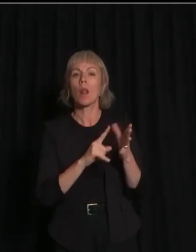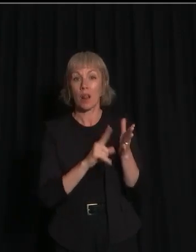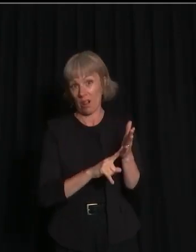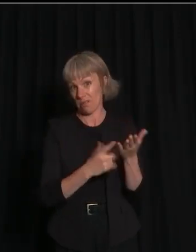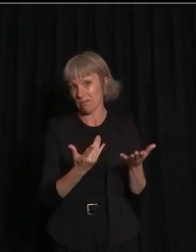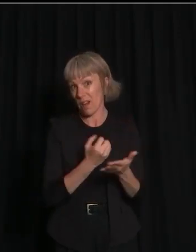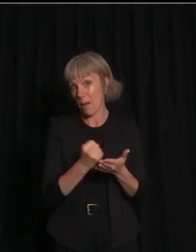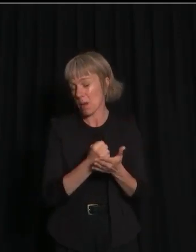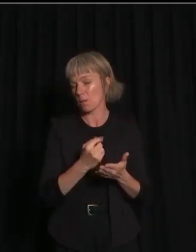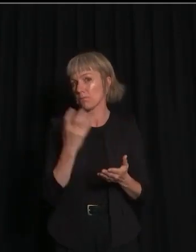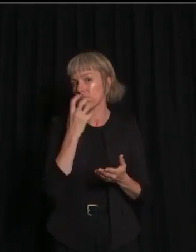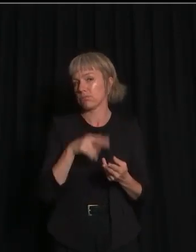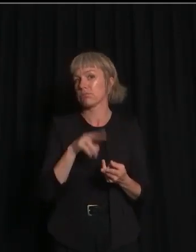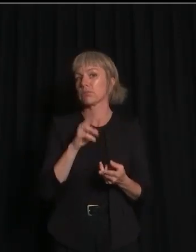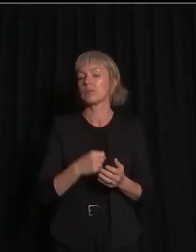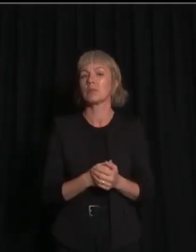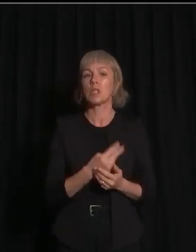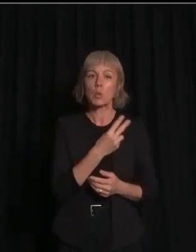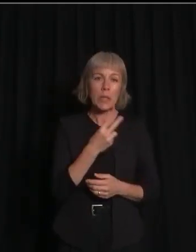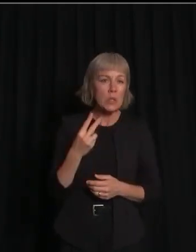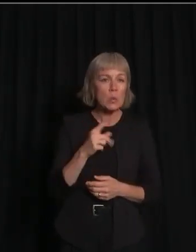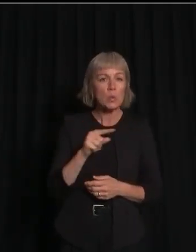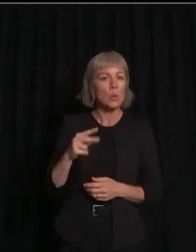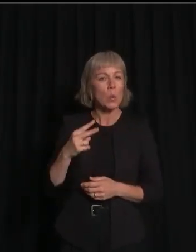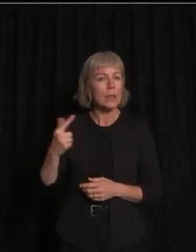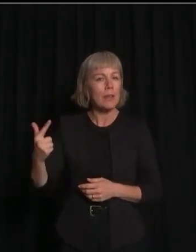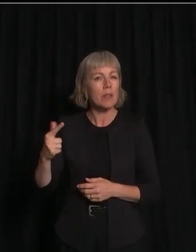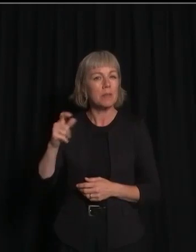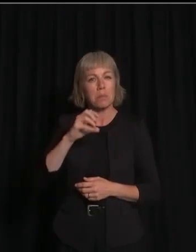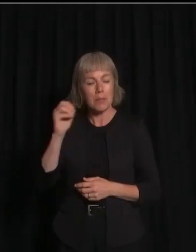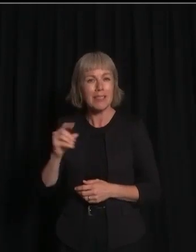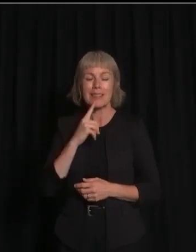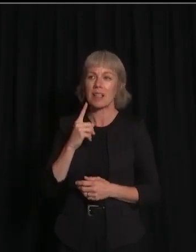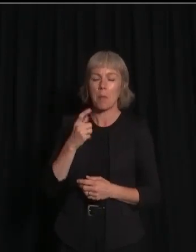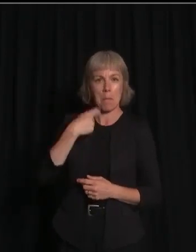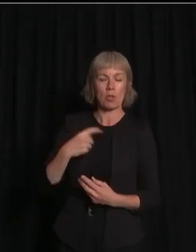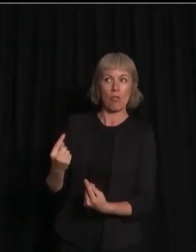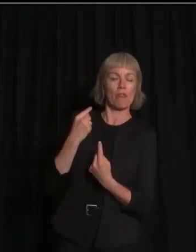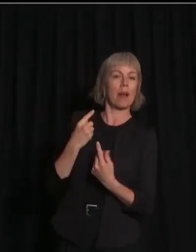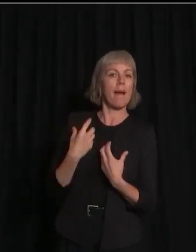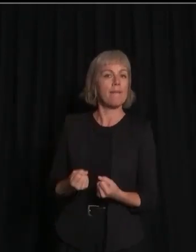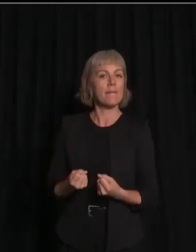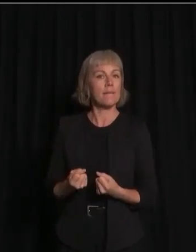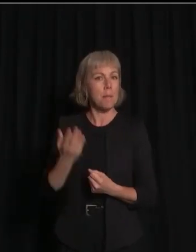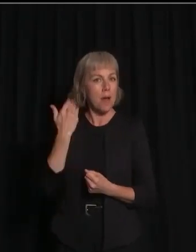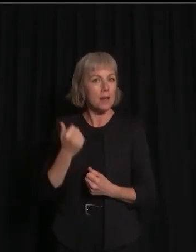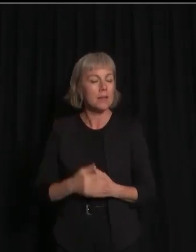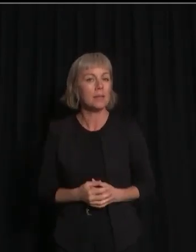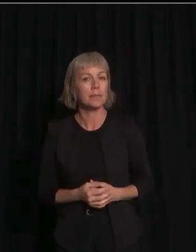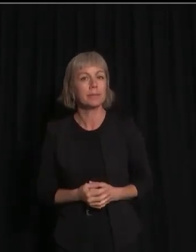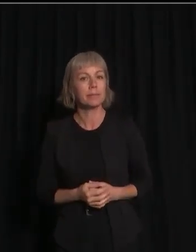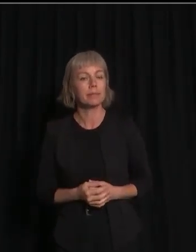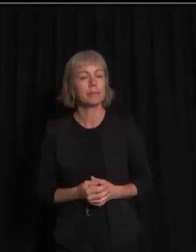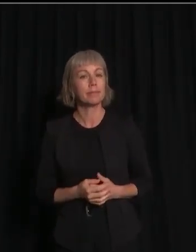violence and threats, 22 to 27% of respondents. So my response to what is often said is that,